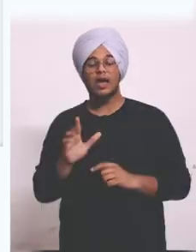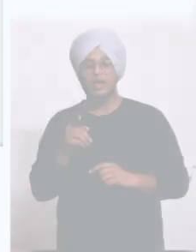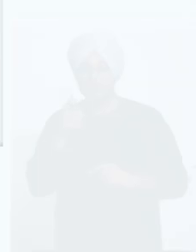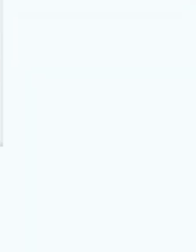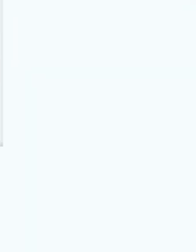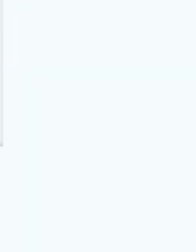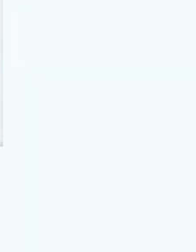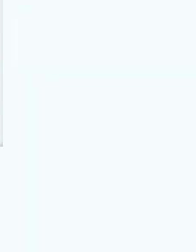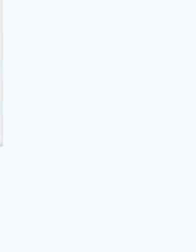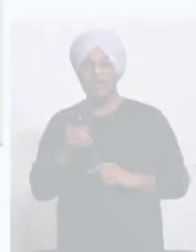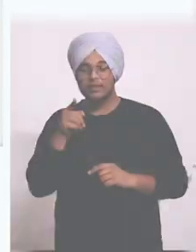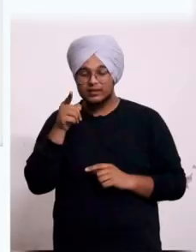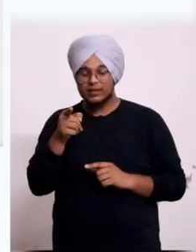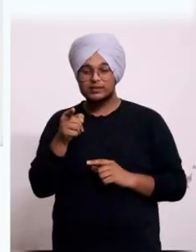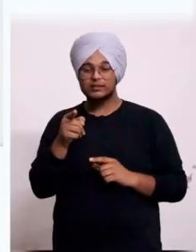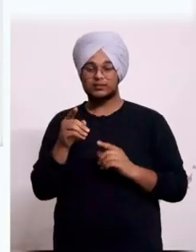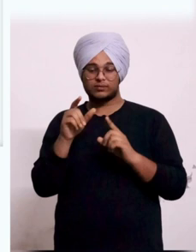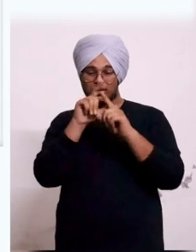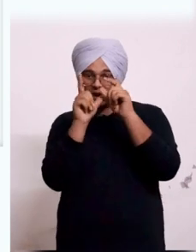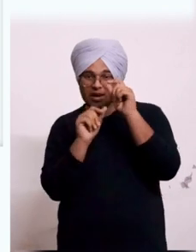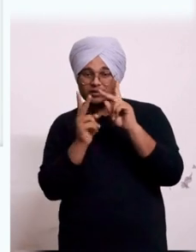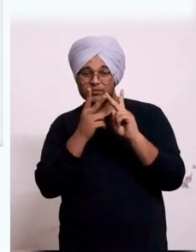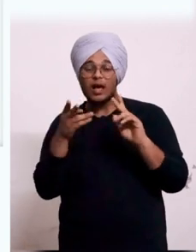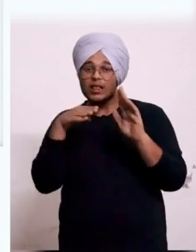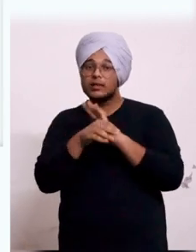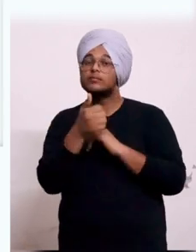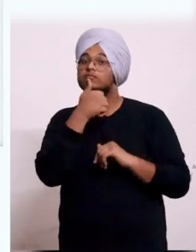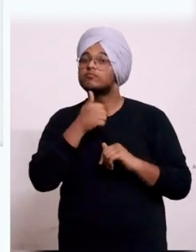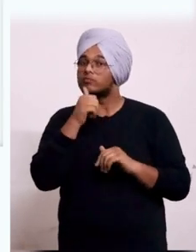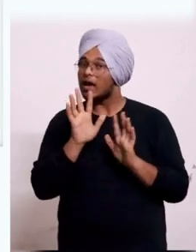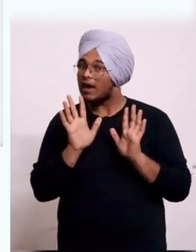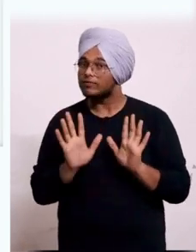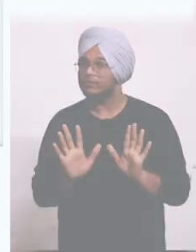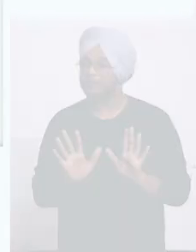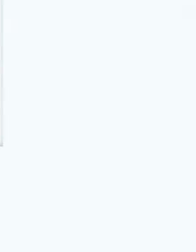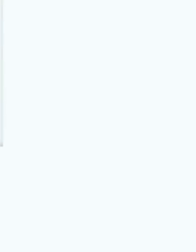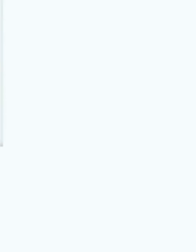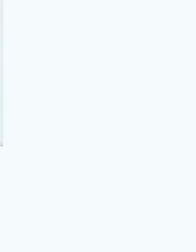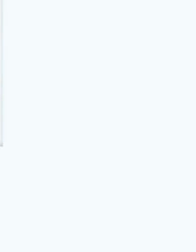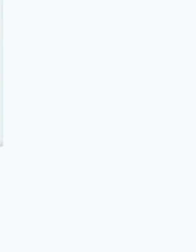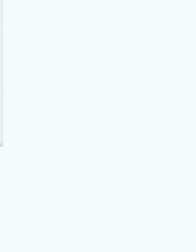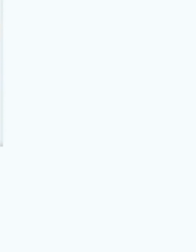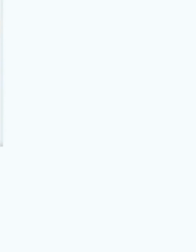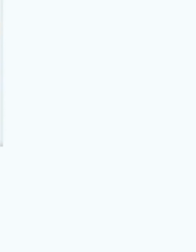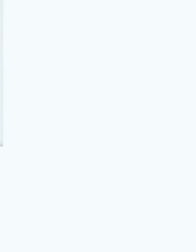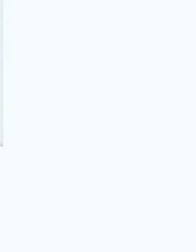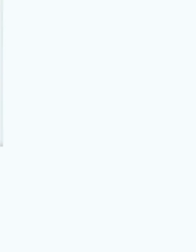border. Did these motifs or shapes have hidden meanings or symbolism?